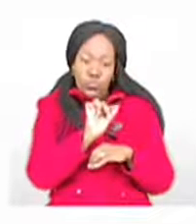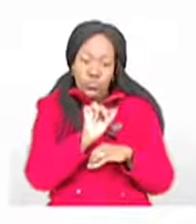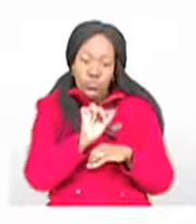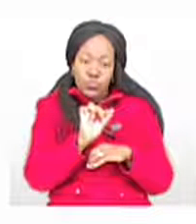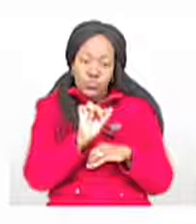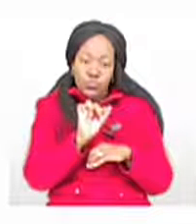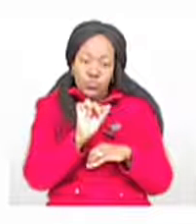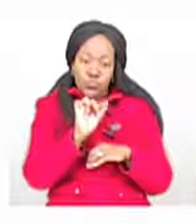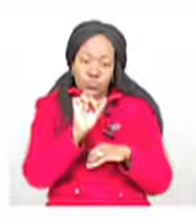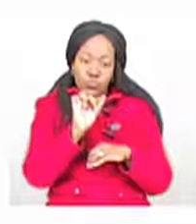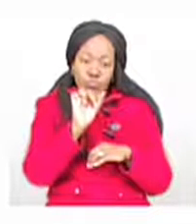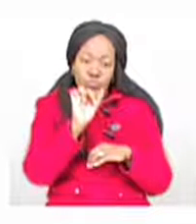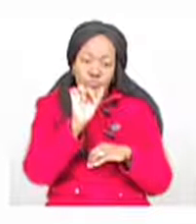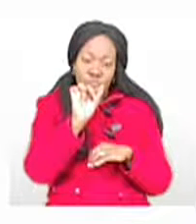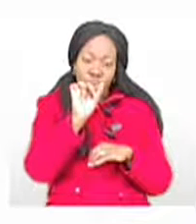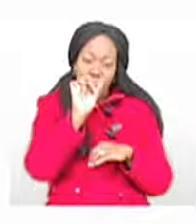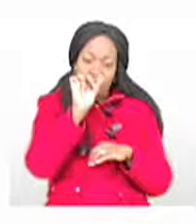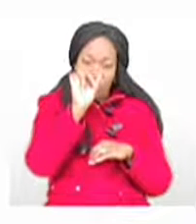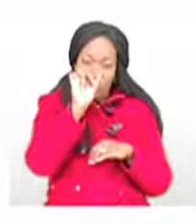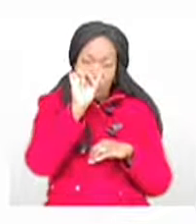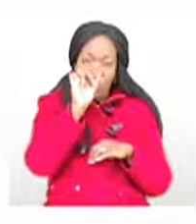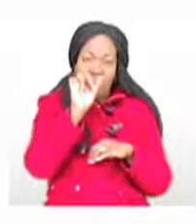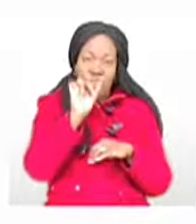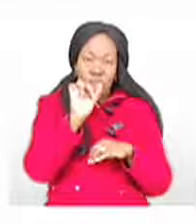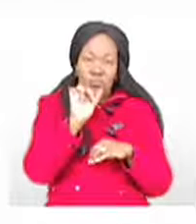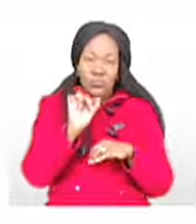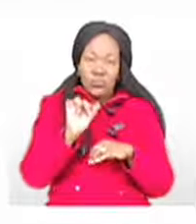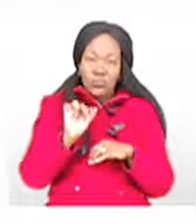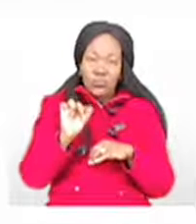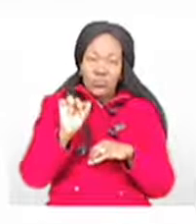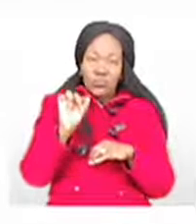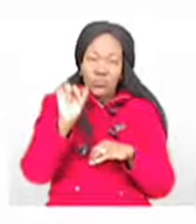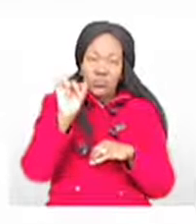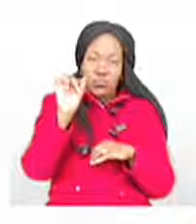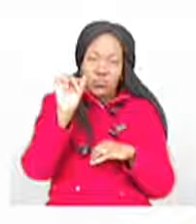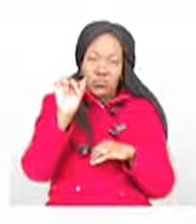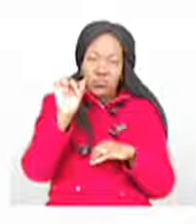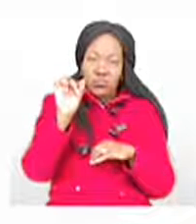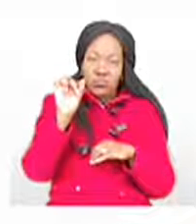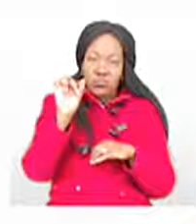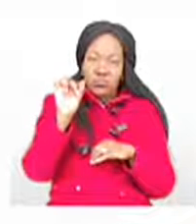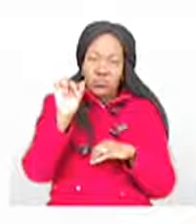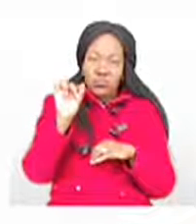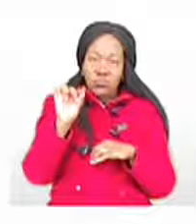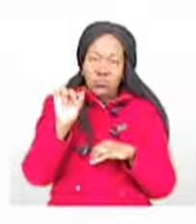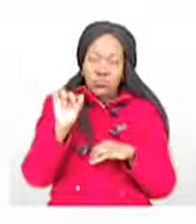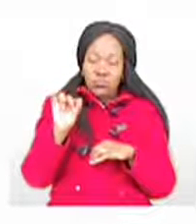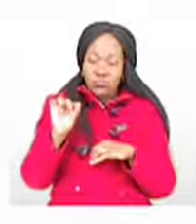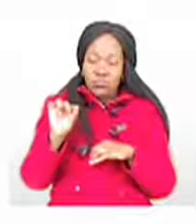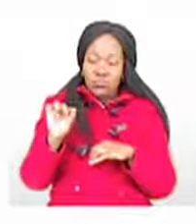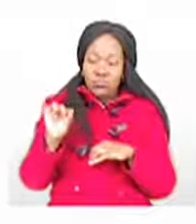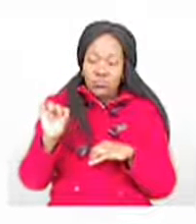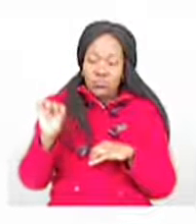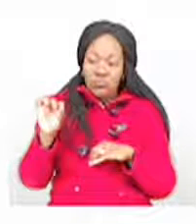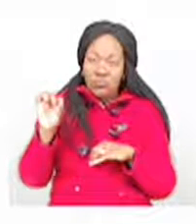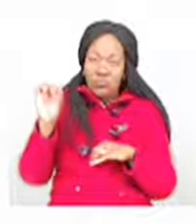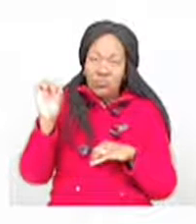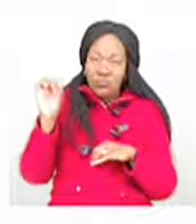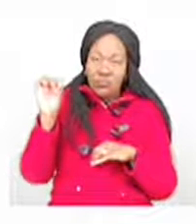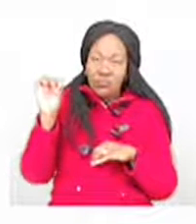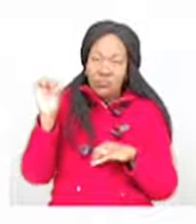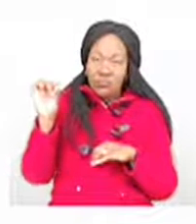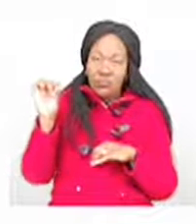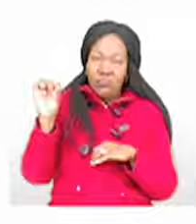without going out of the line. Take your time as we go up, join